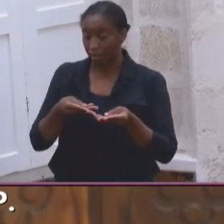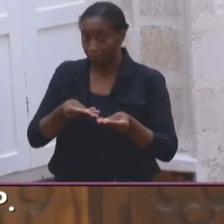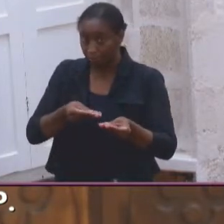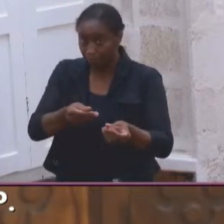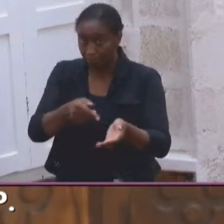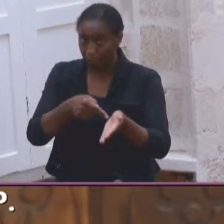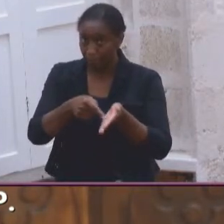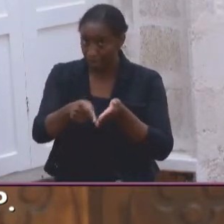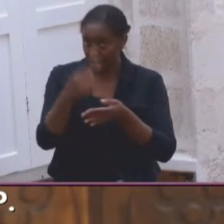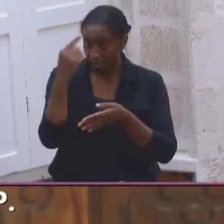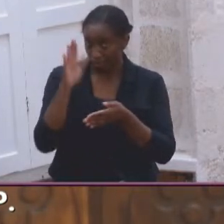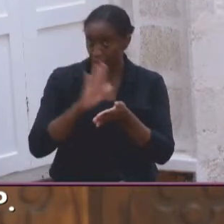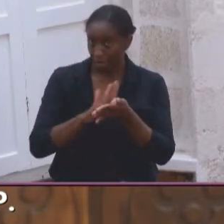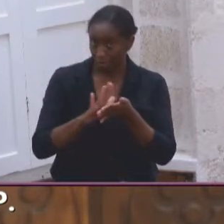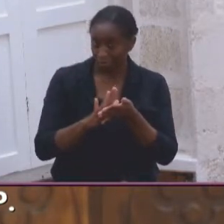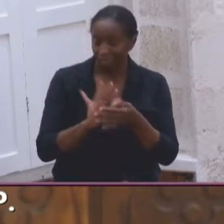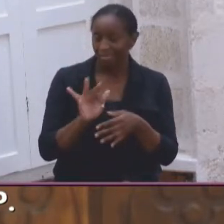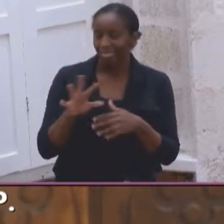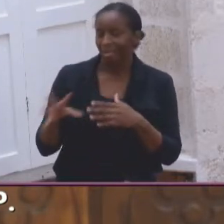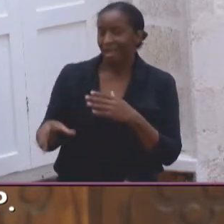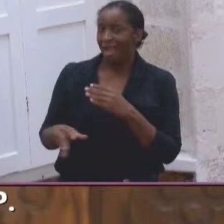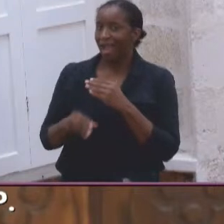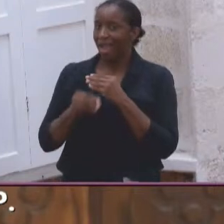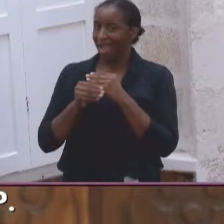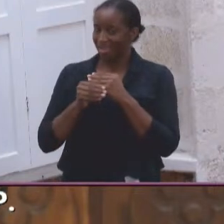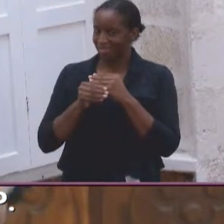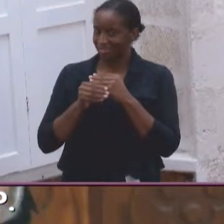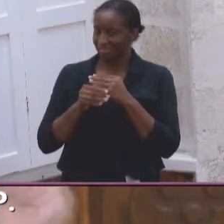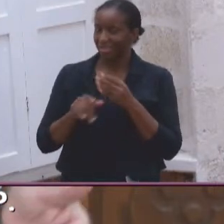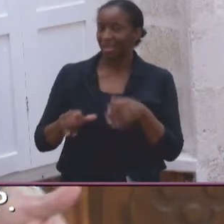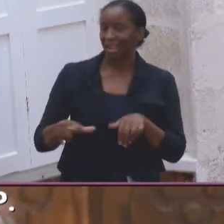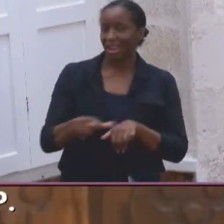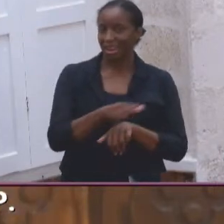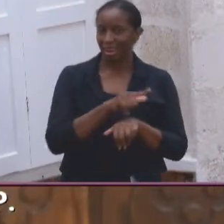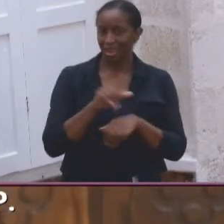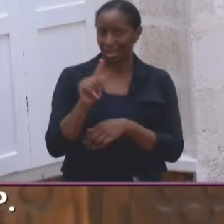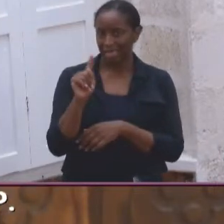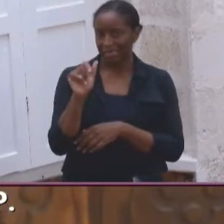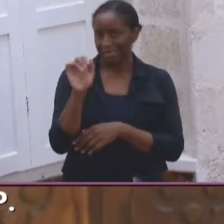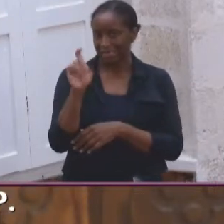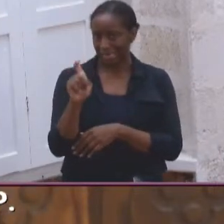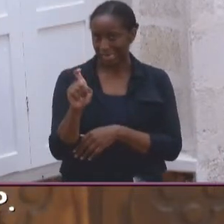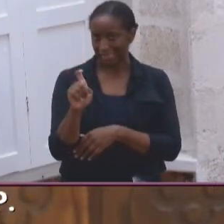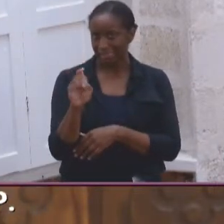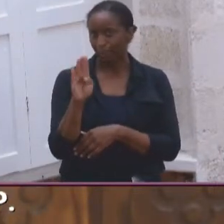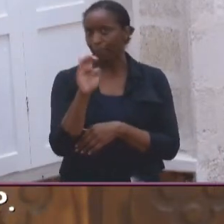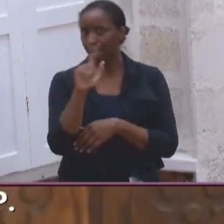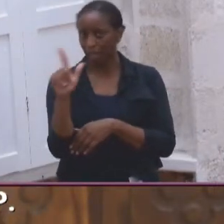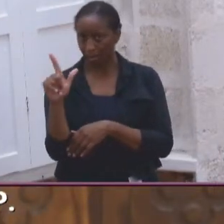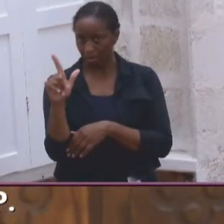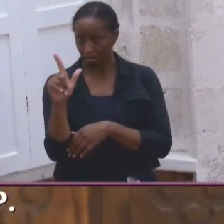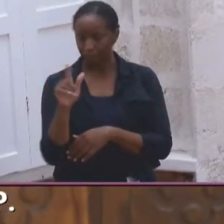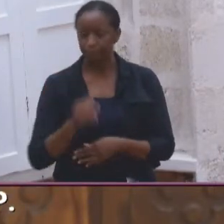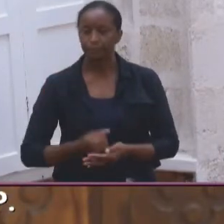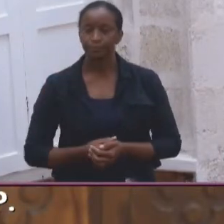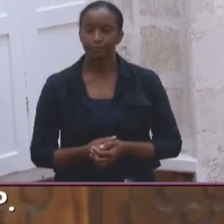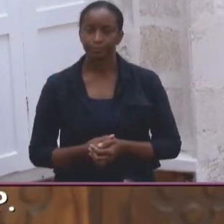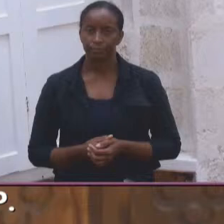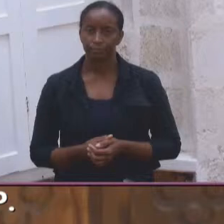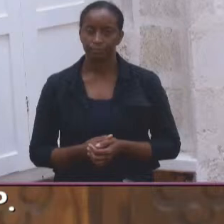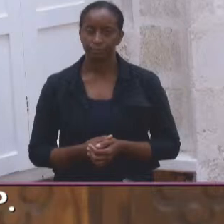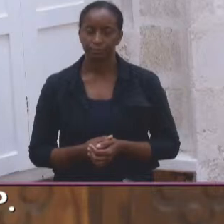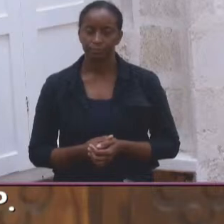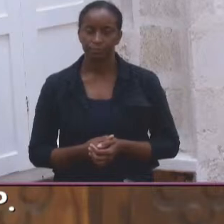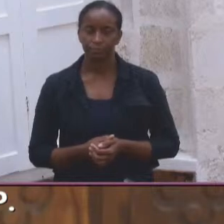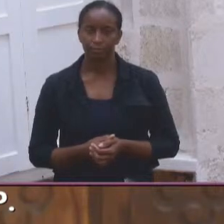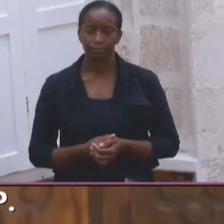And of course, you would appeal then to the land tax board, relief board, if you have difficulties with that. So all in all, it is